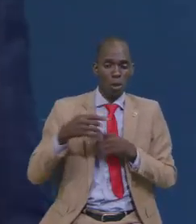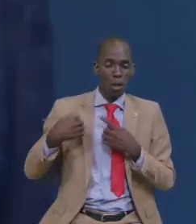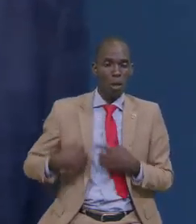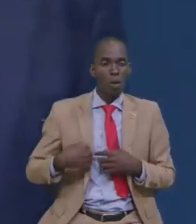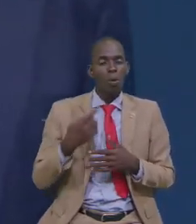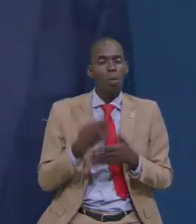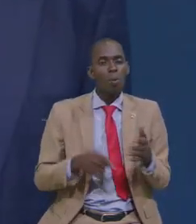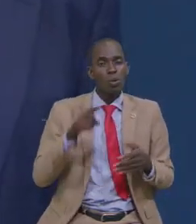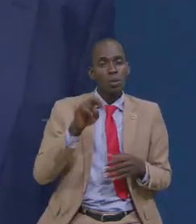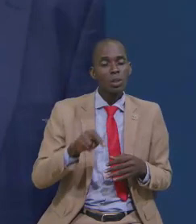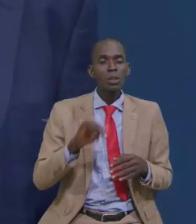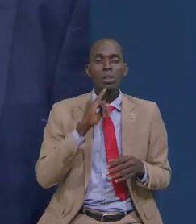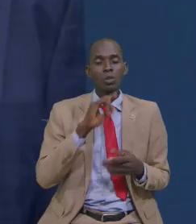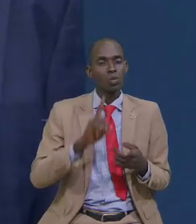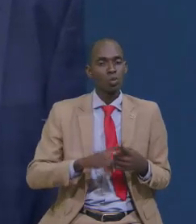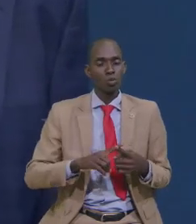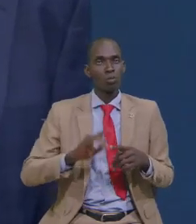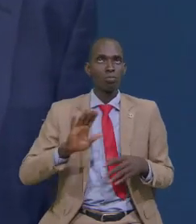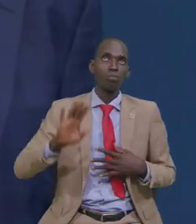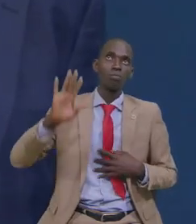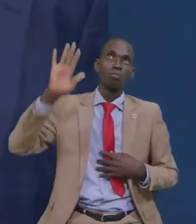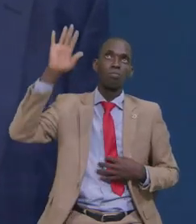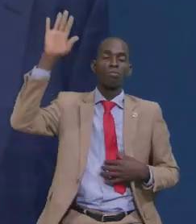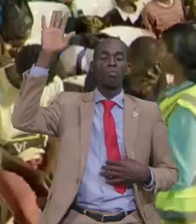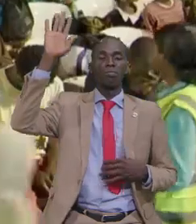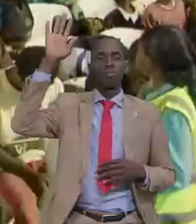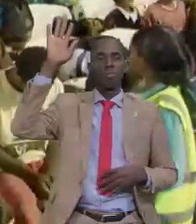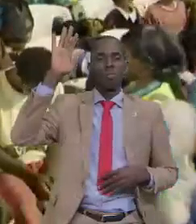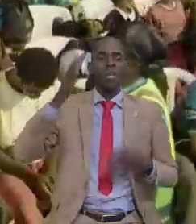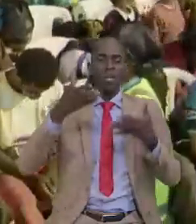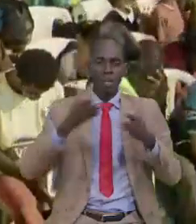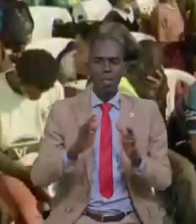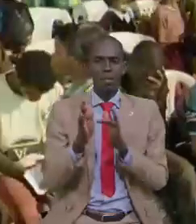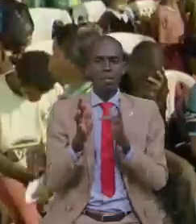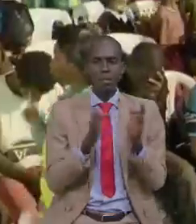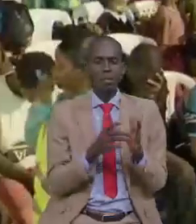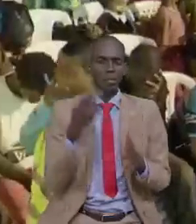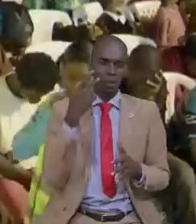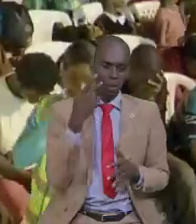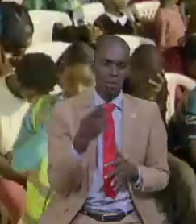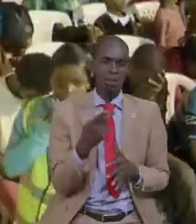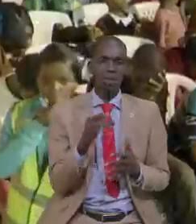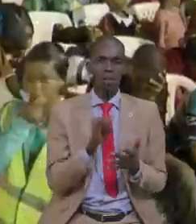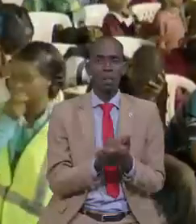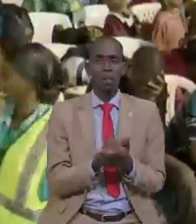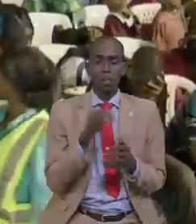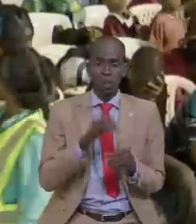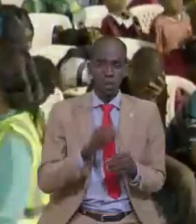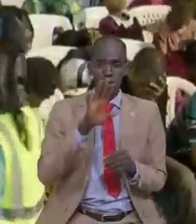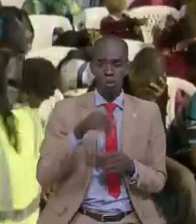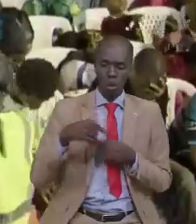is you raise up your hand, let Jesus see that in your heart, you want